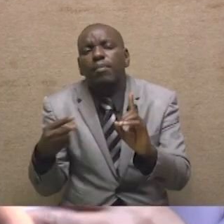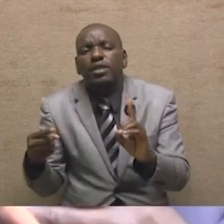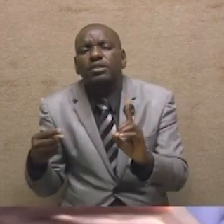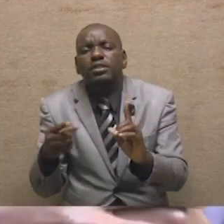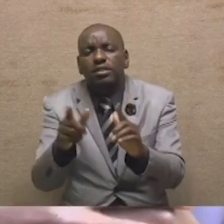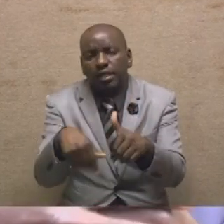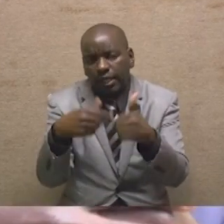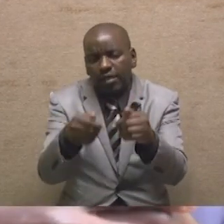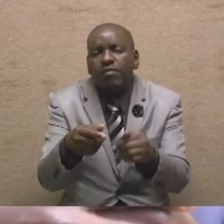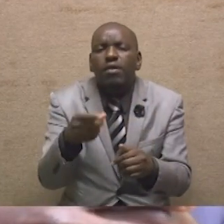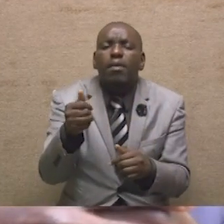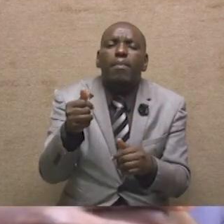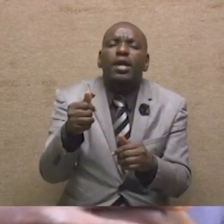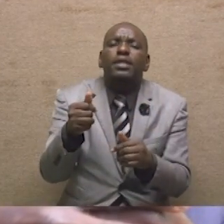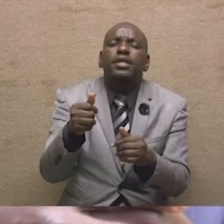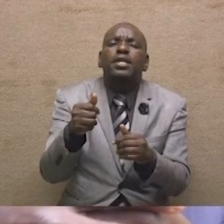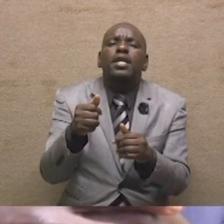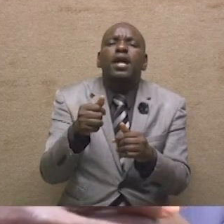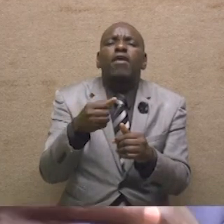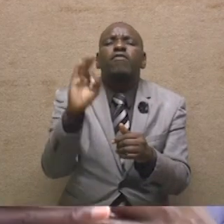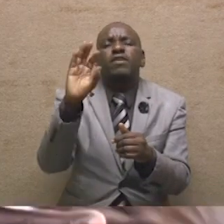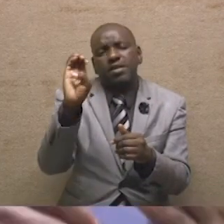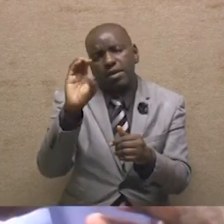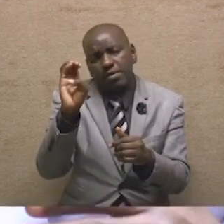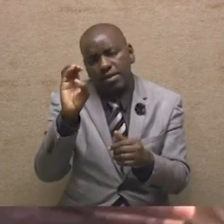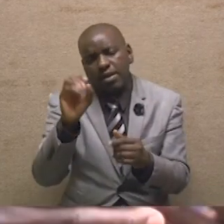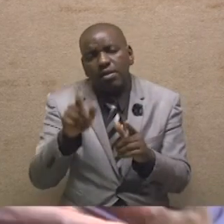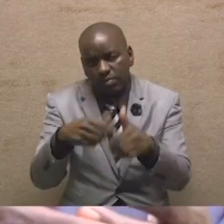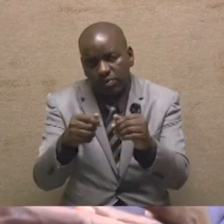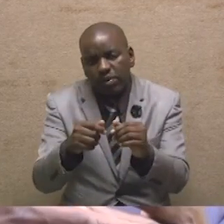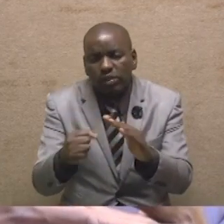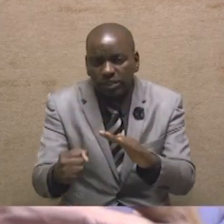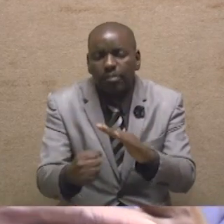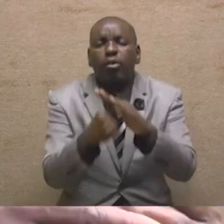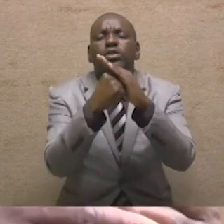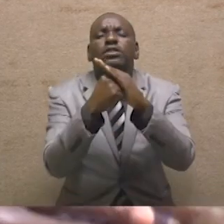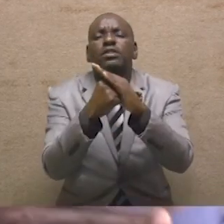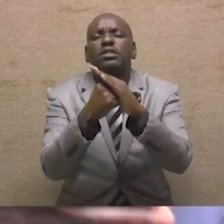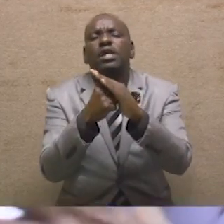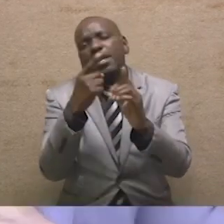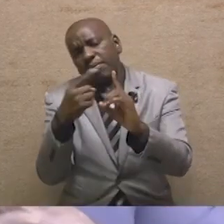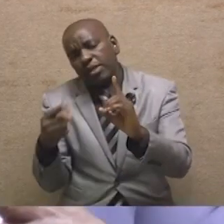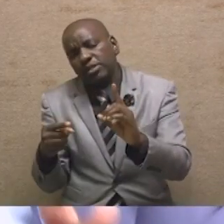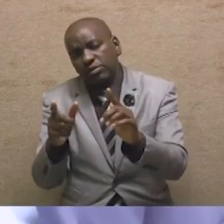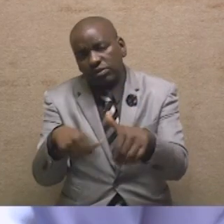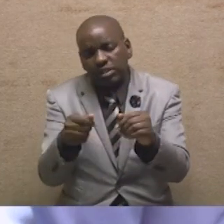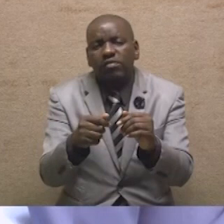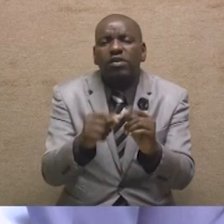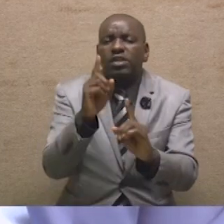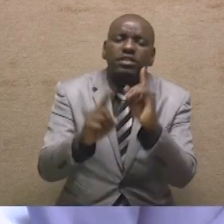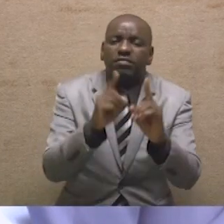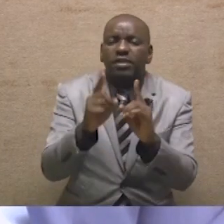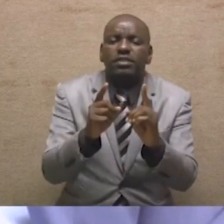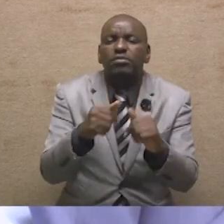paying a registration fee, which in essence would also support the ministry to provide services to those